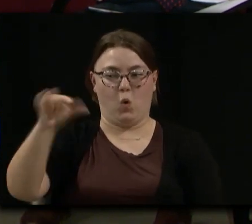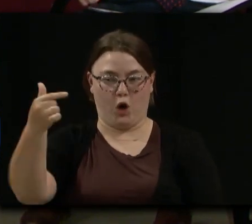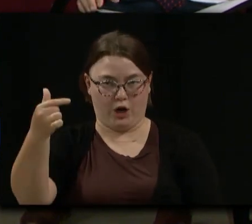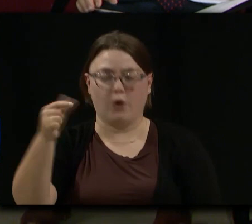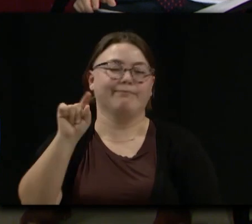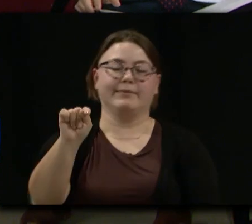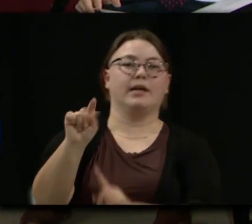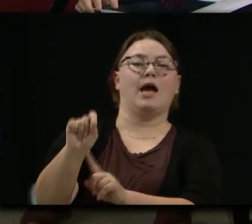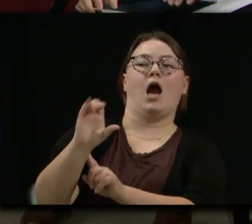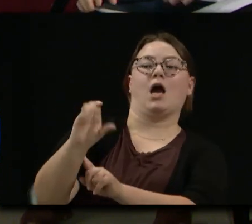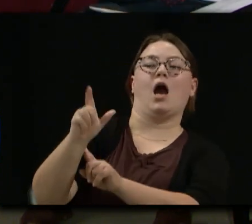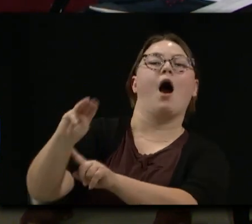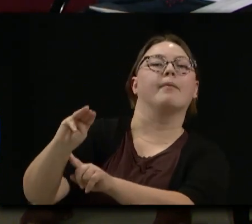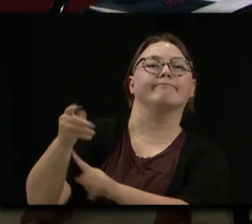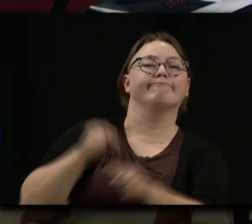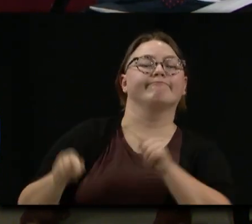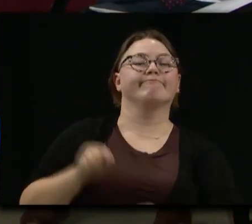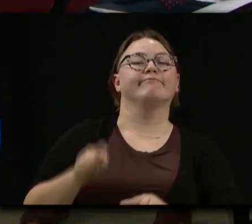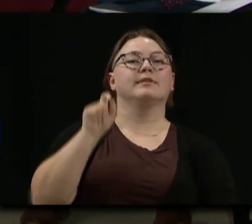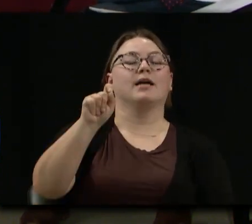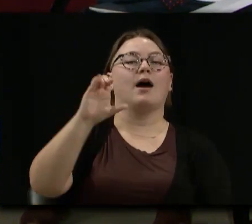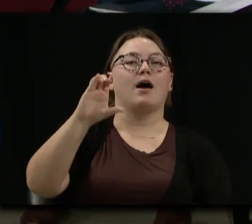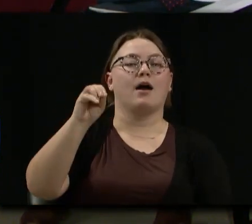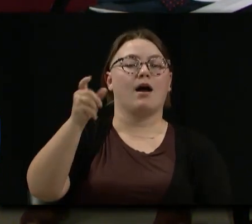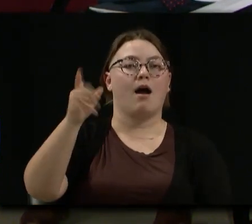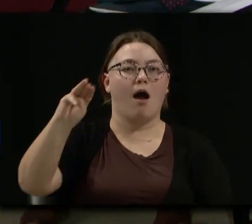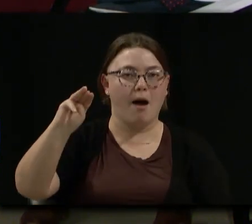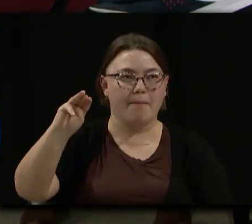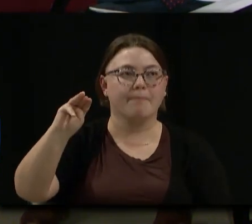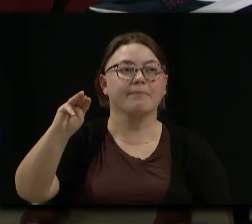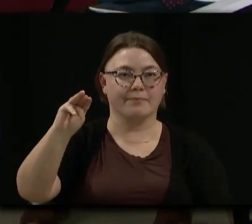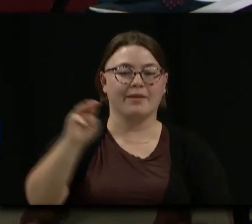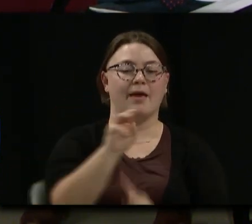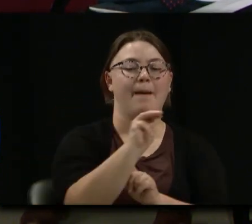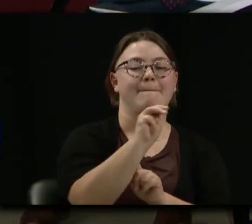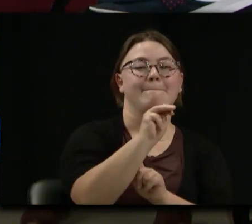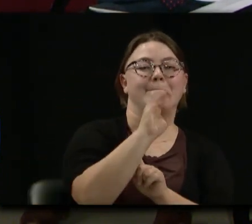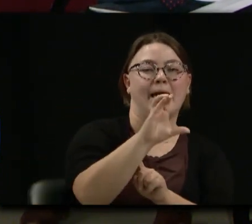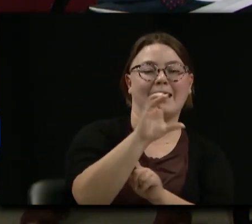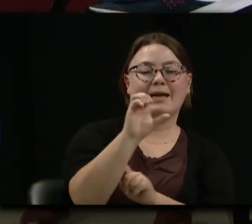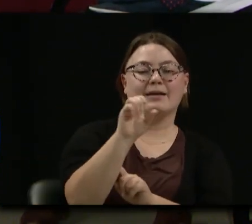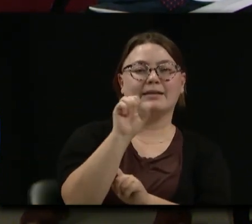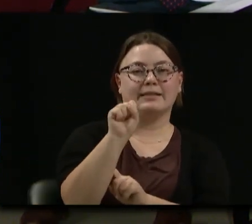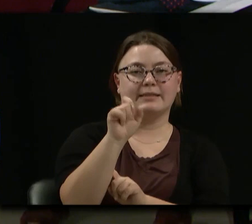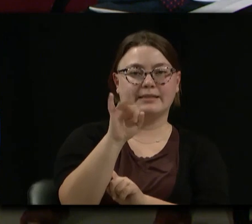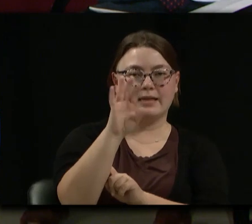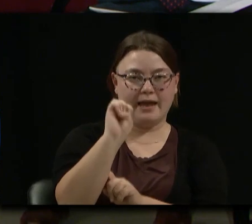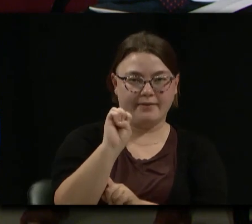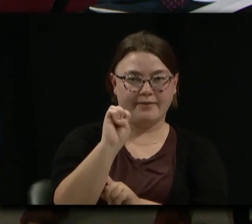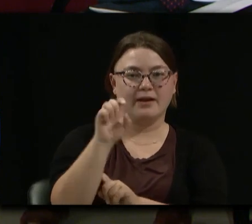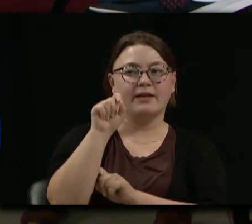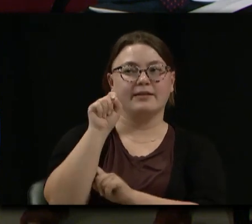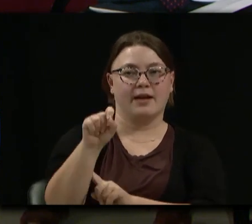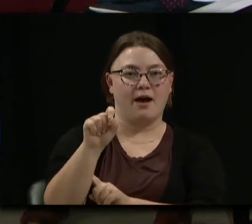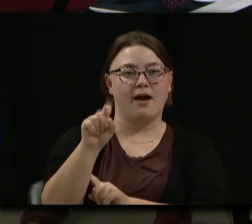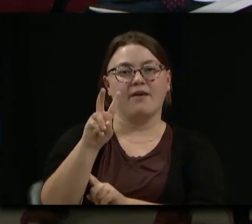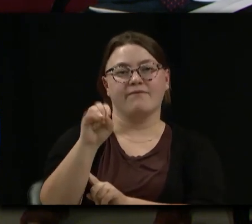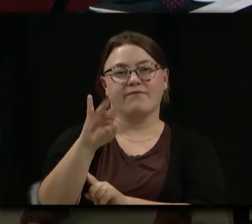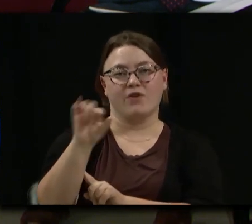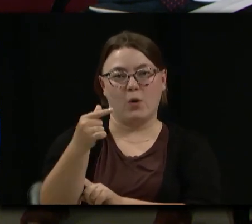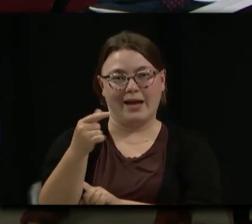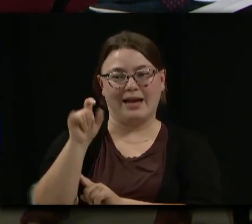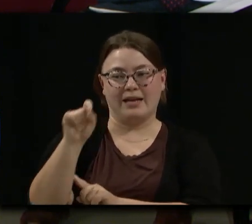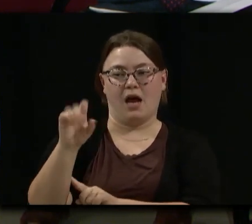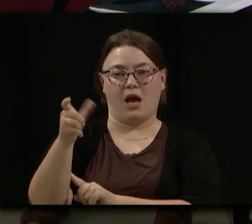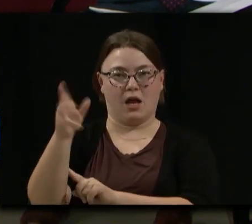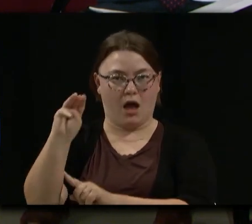mcsafevoting.com. Correct. And that'll help to provide the hours of operation, which weeks, weekdays, week